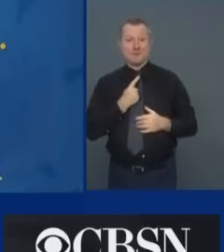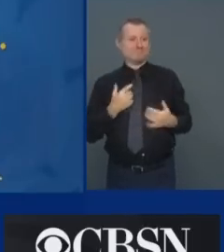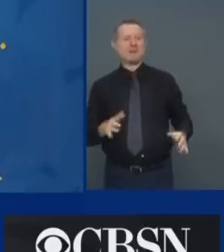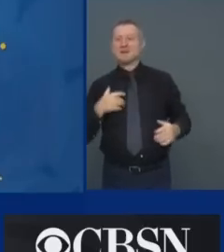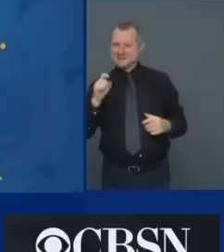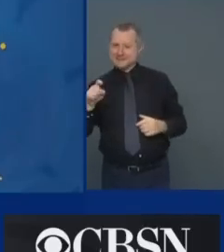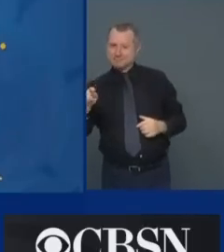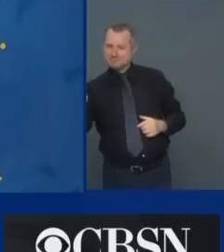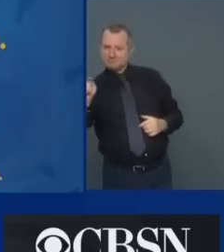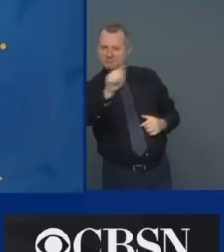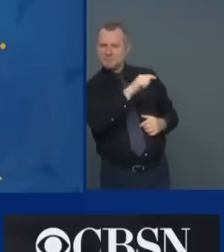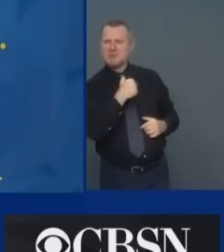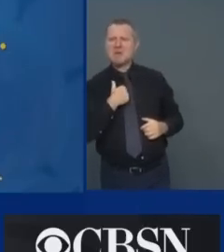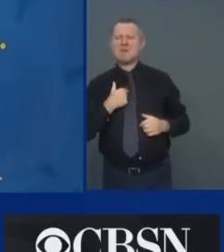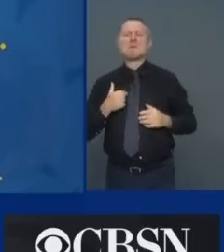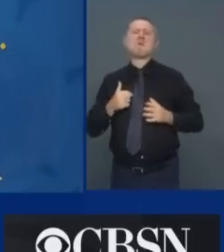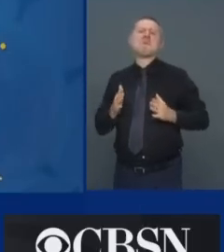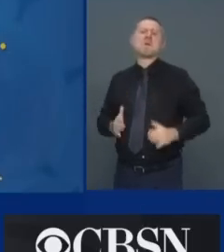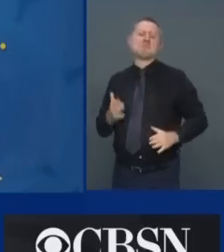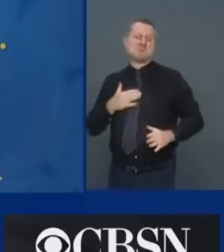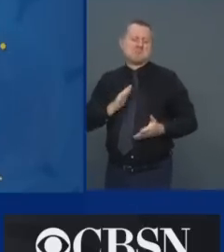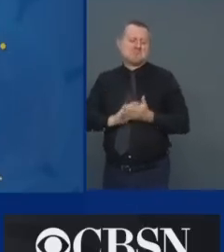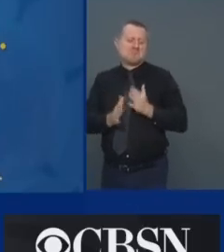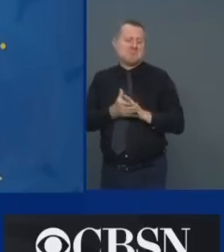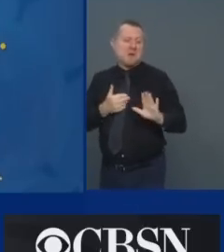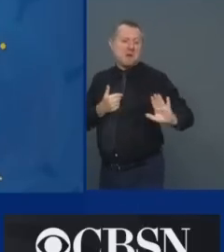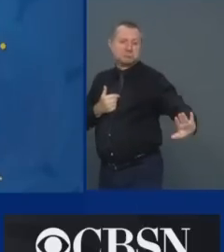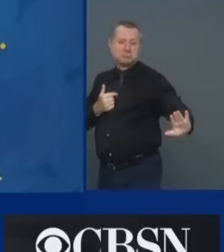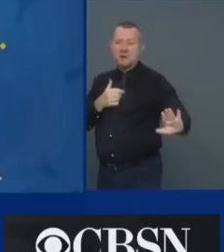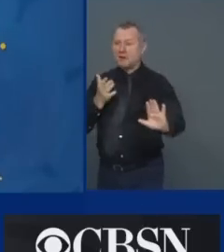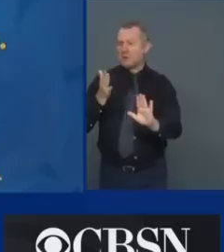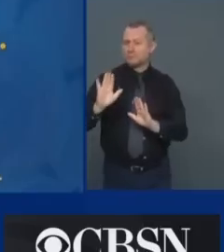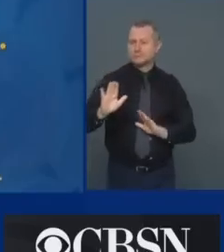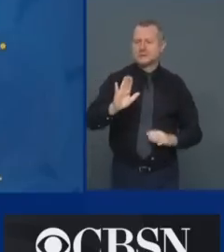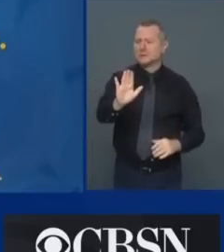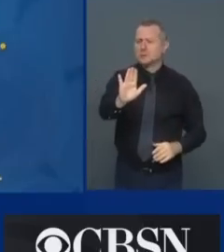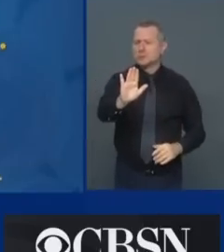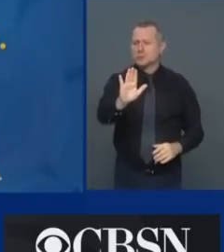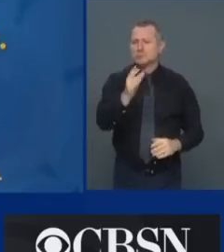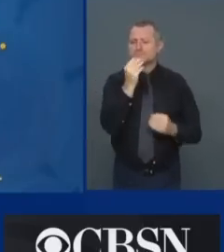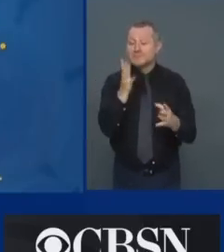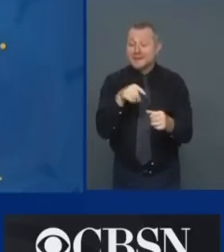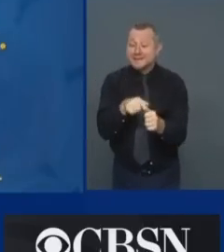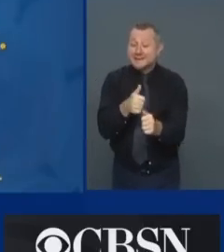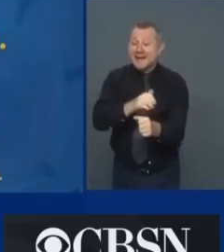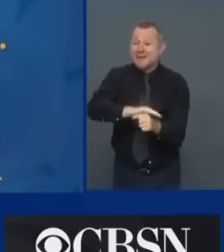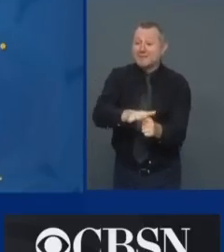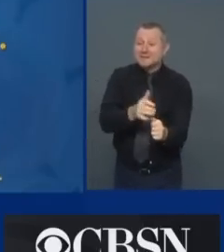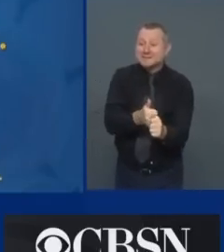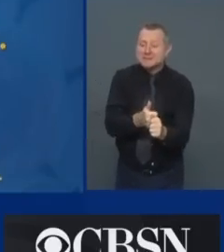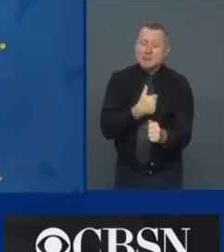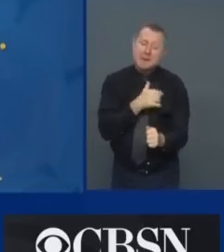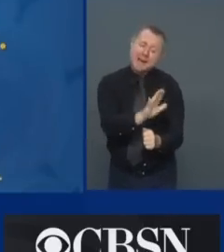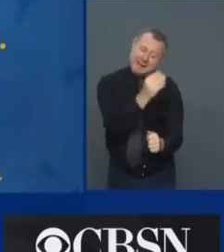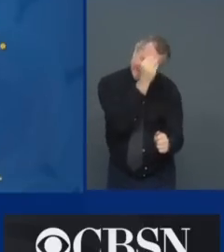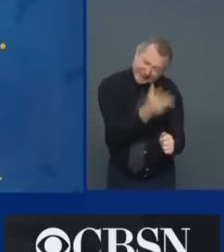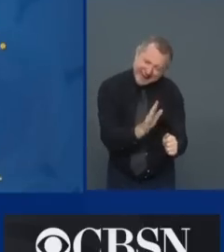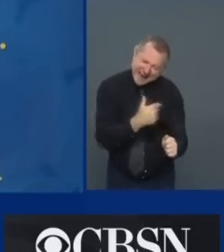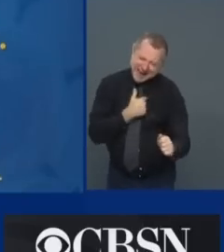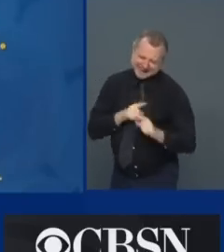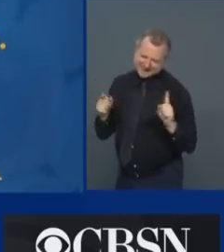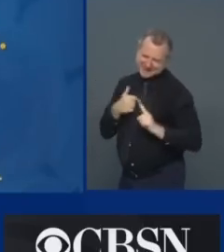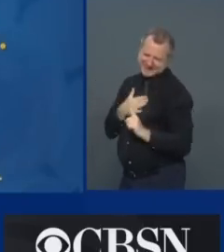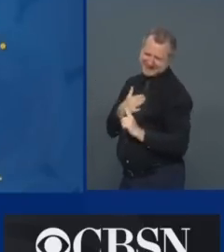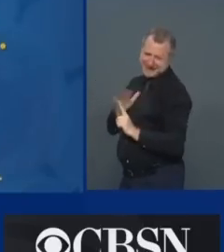Yeah, tell COVID that. And COVID says rugged individualism is great, but